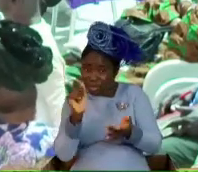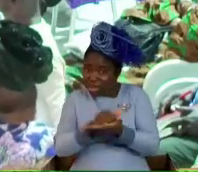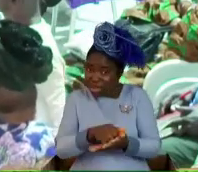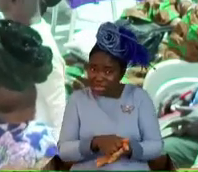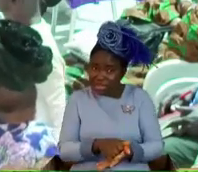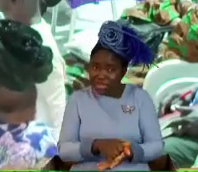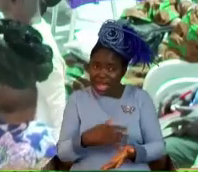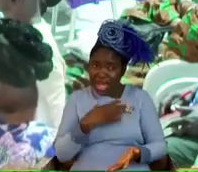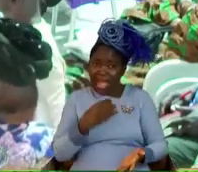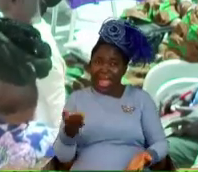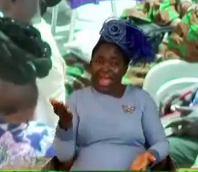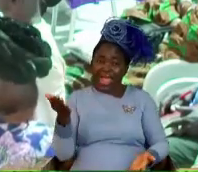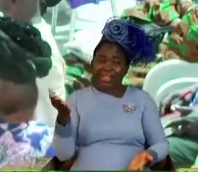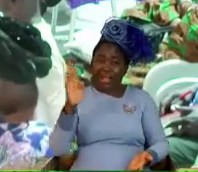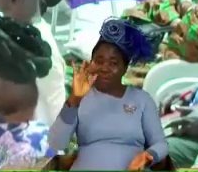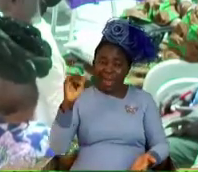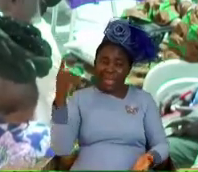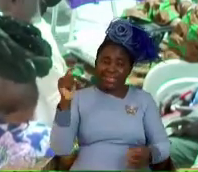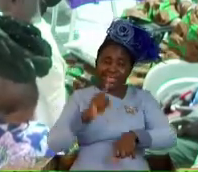When they become